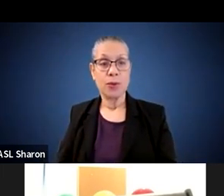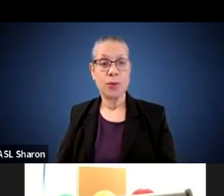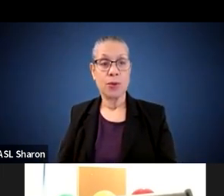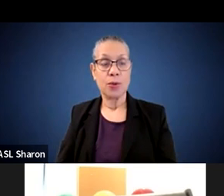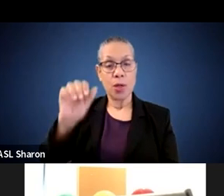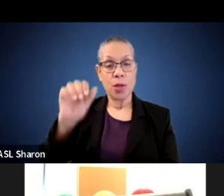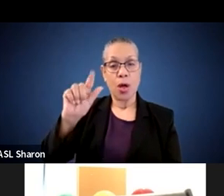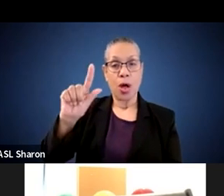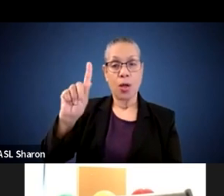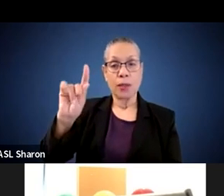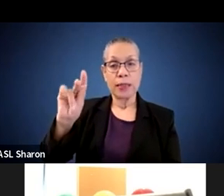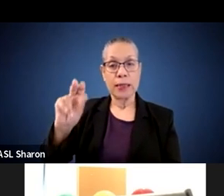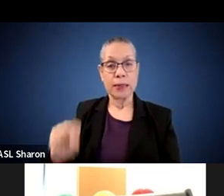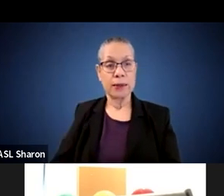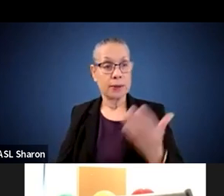Dr Alton